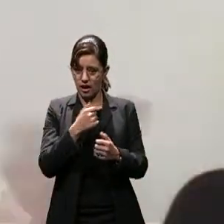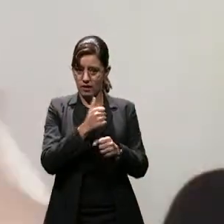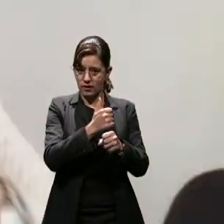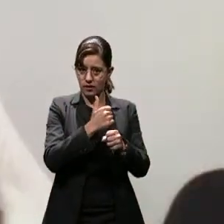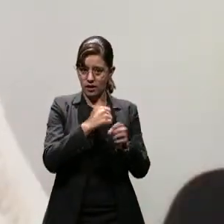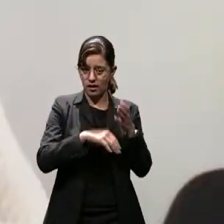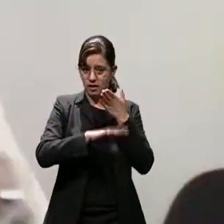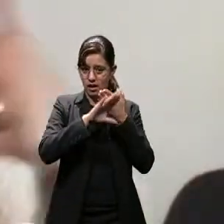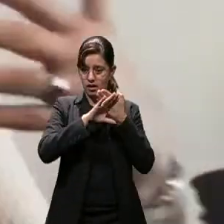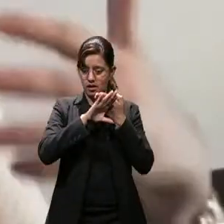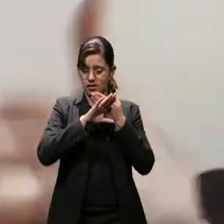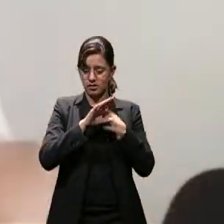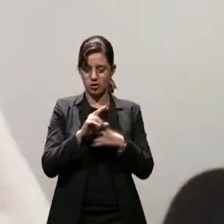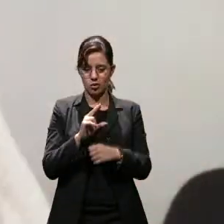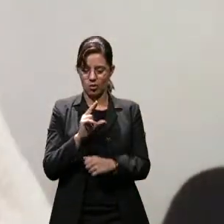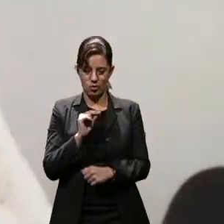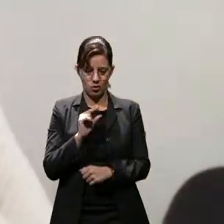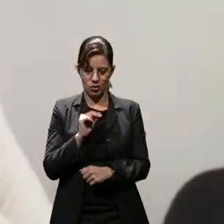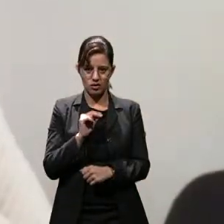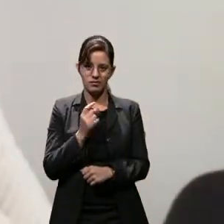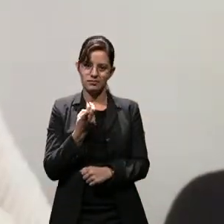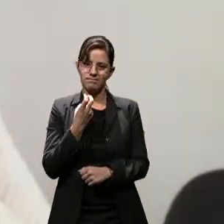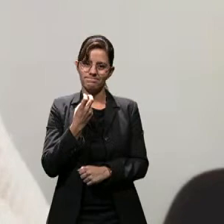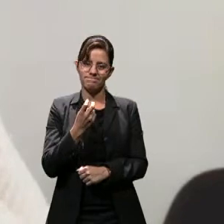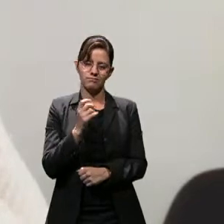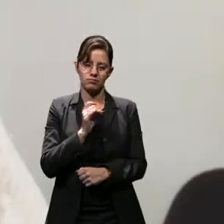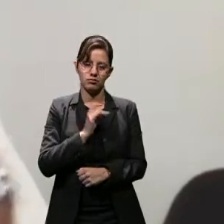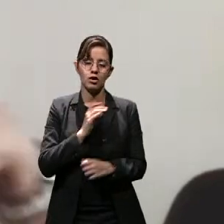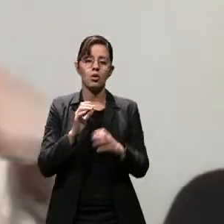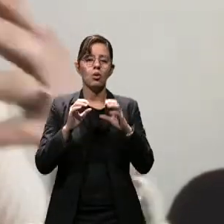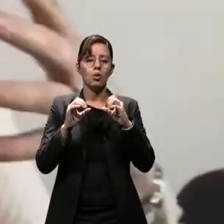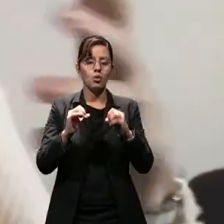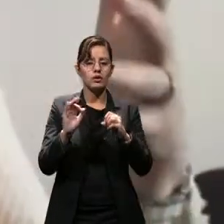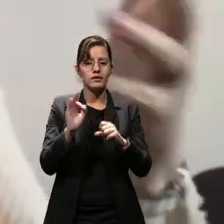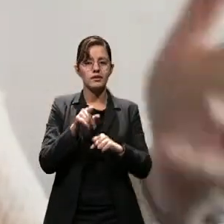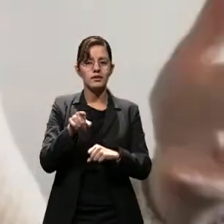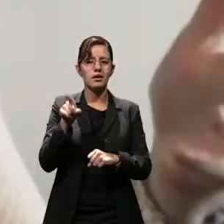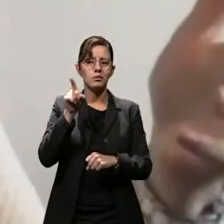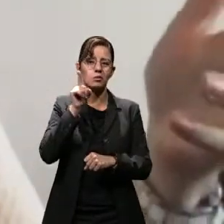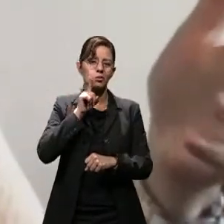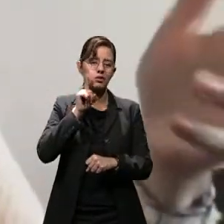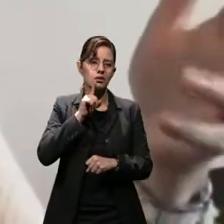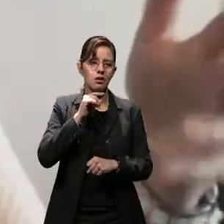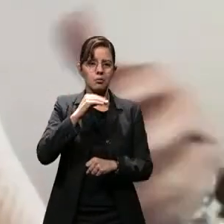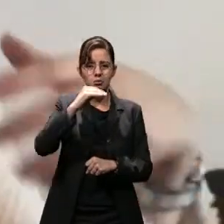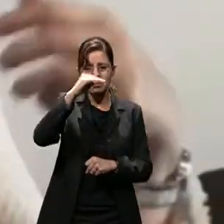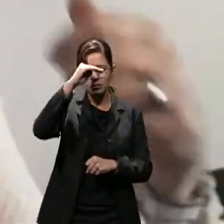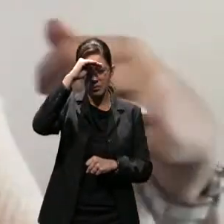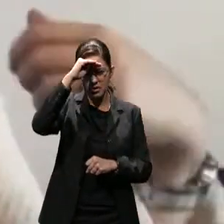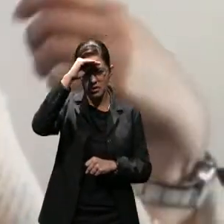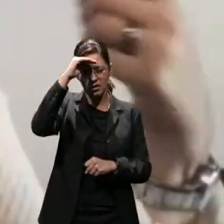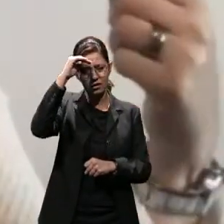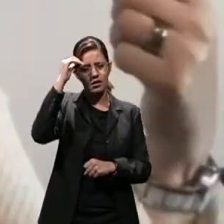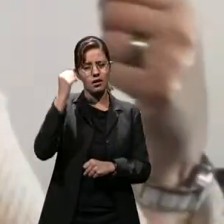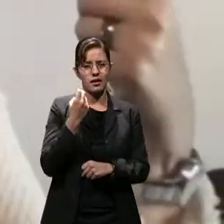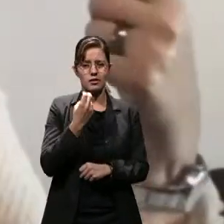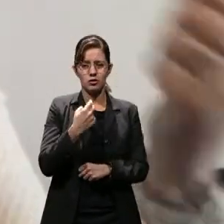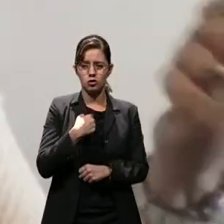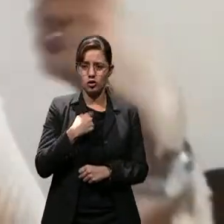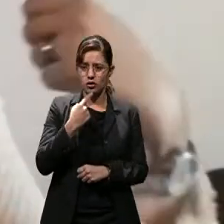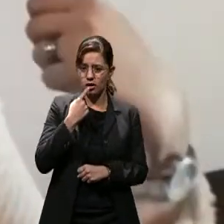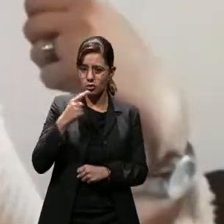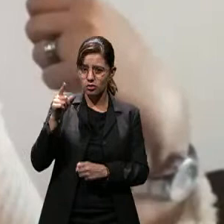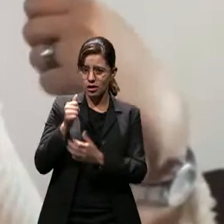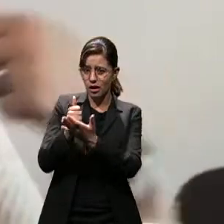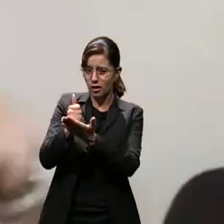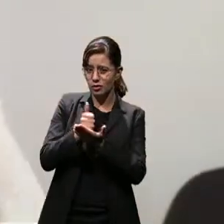of these because they are in the public space, in the public eye, or they feel that the existing